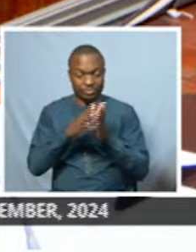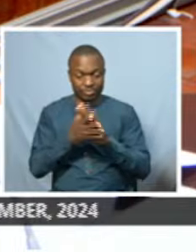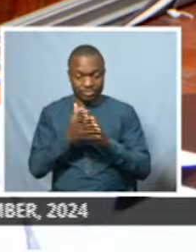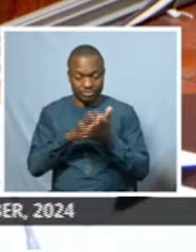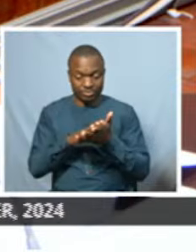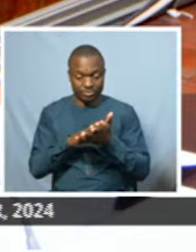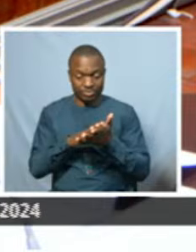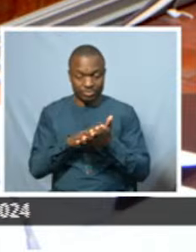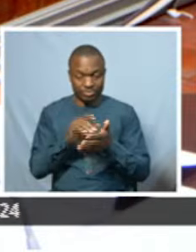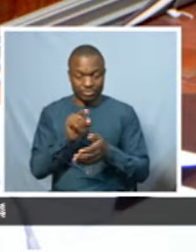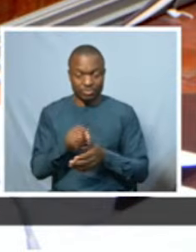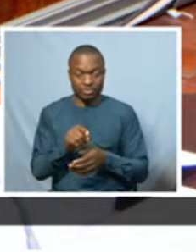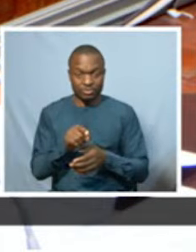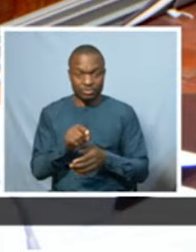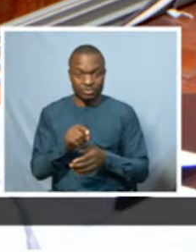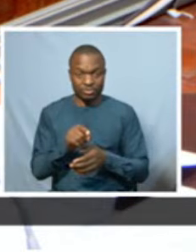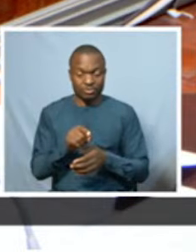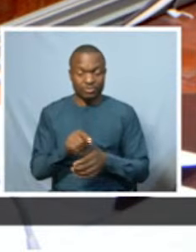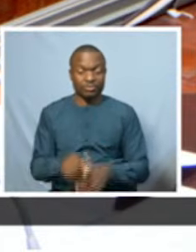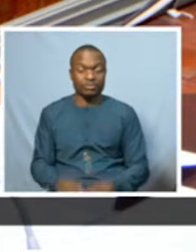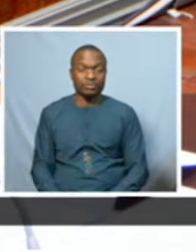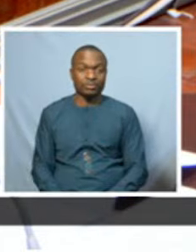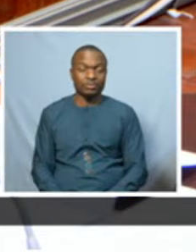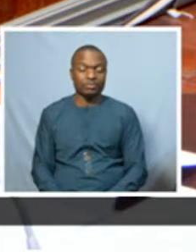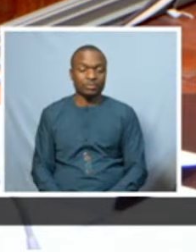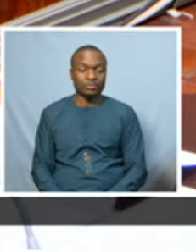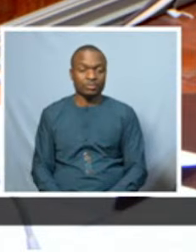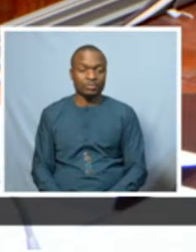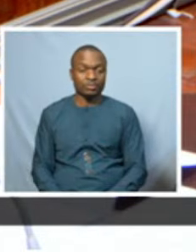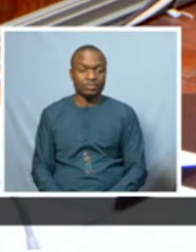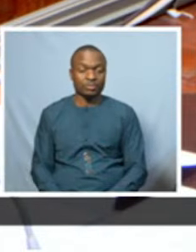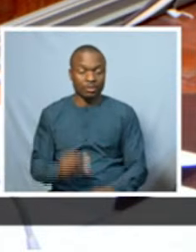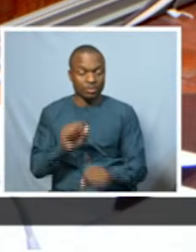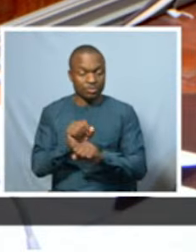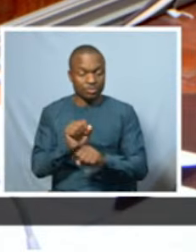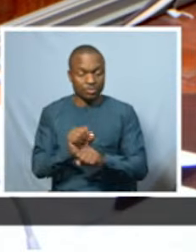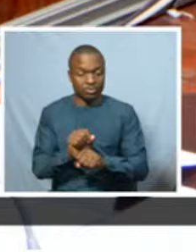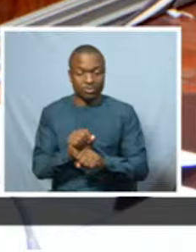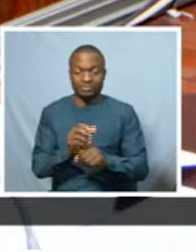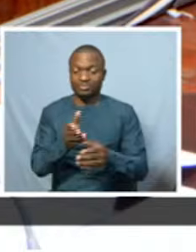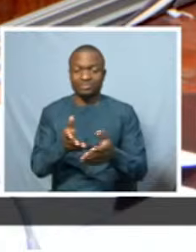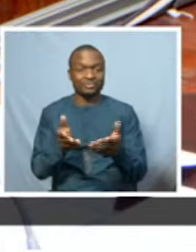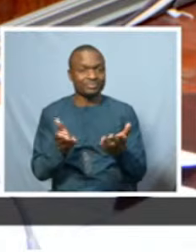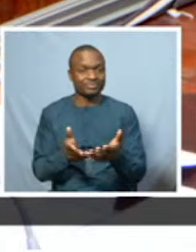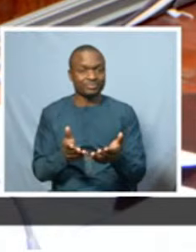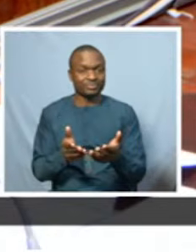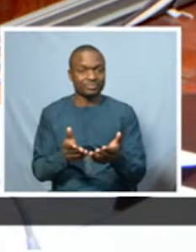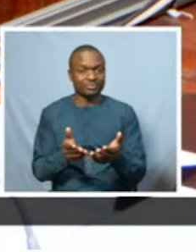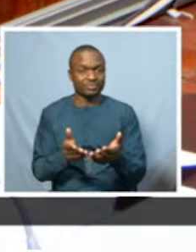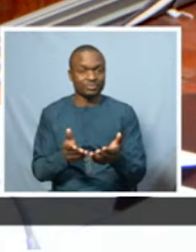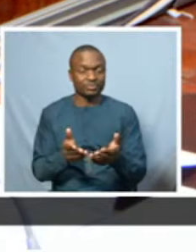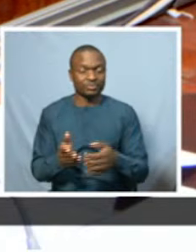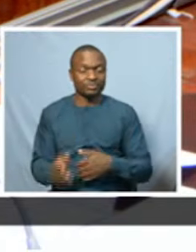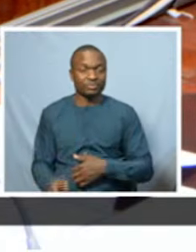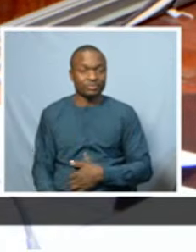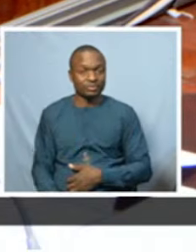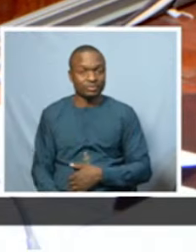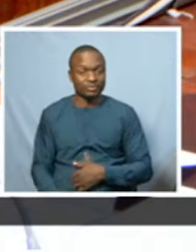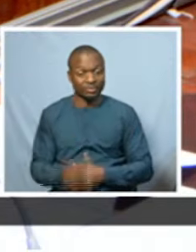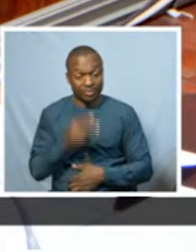that? Civil works, Chair. Yes, without doing civil works. They sink a borehole, in